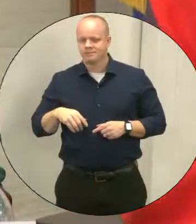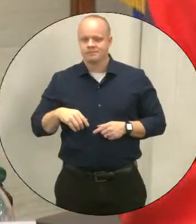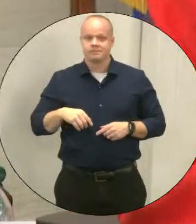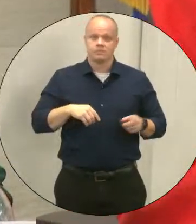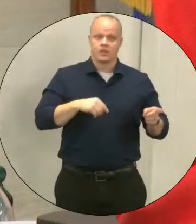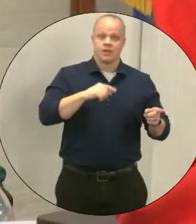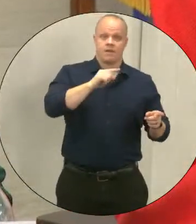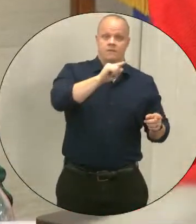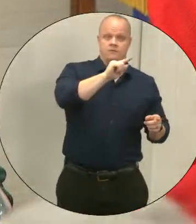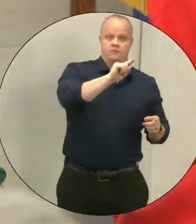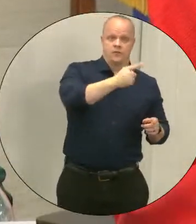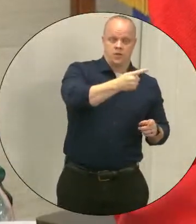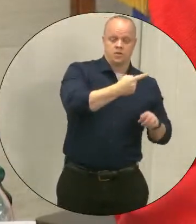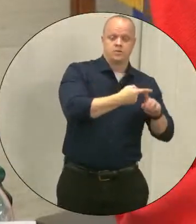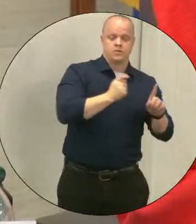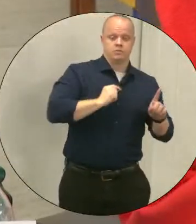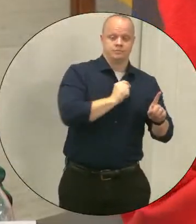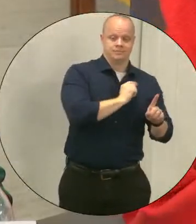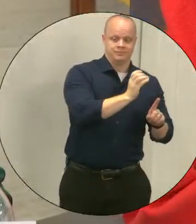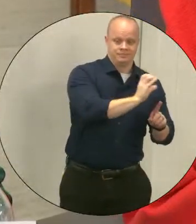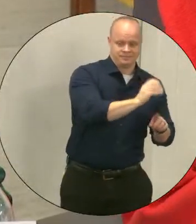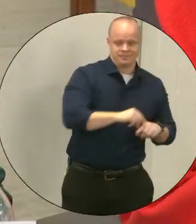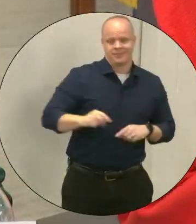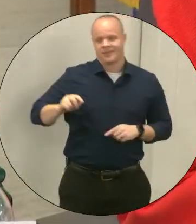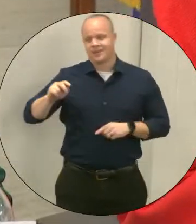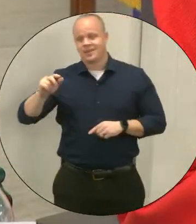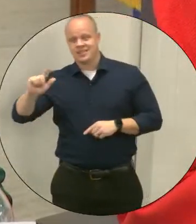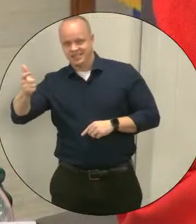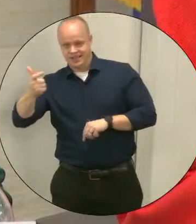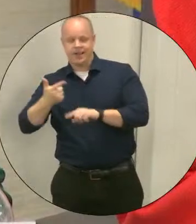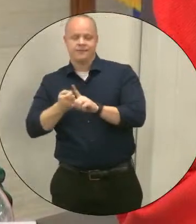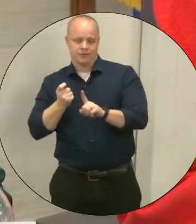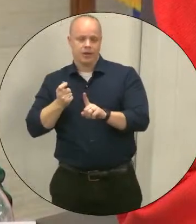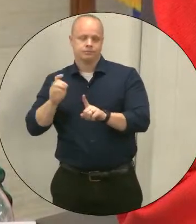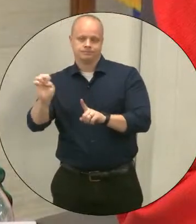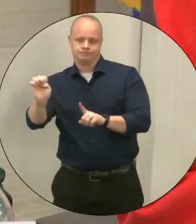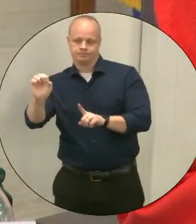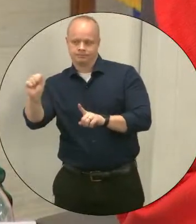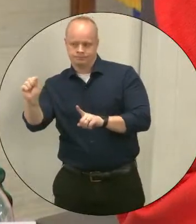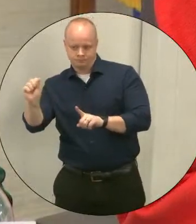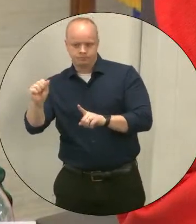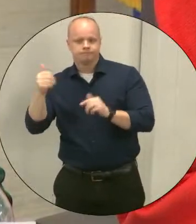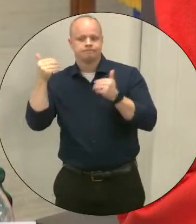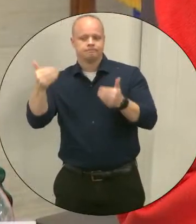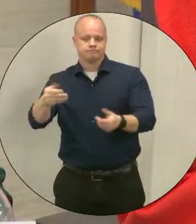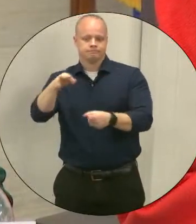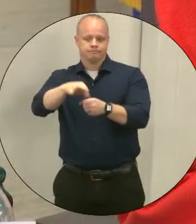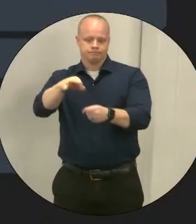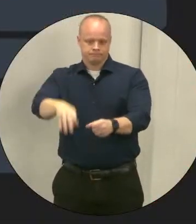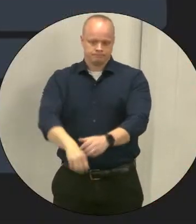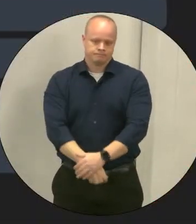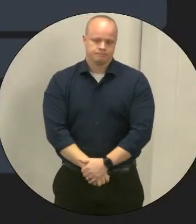have a first from Trustee Cavazos, a second from Trustee Esparza-Stroffagan. Please cast your votes.